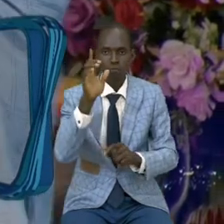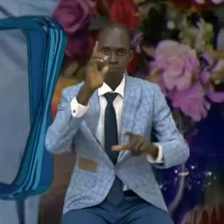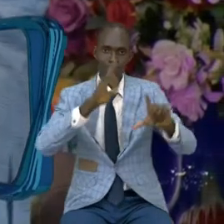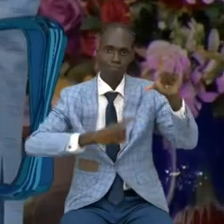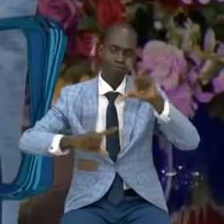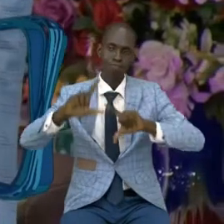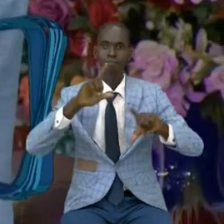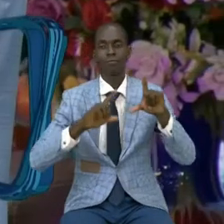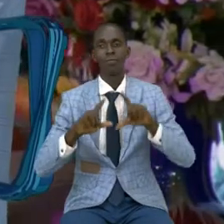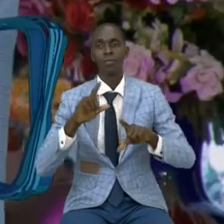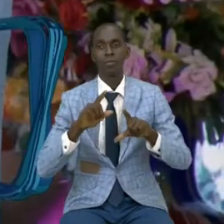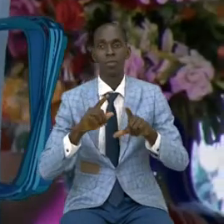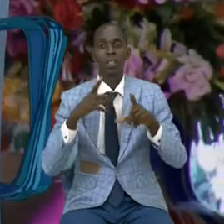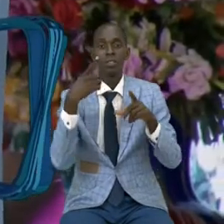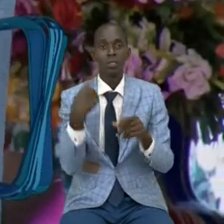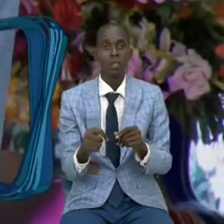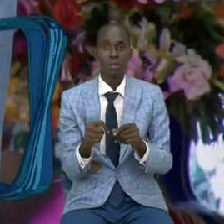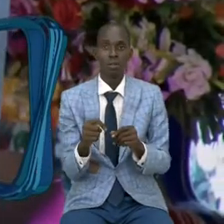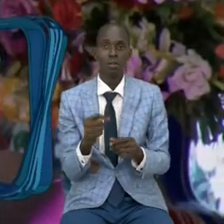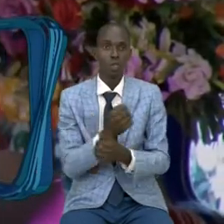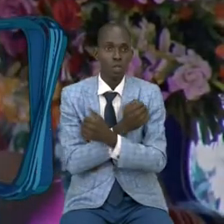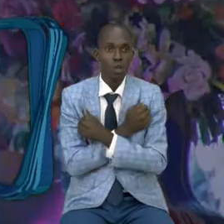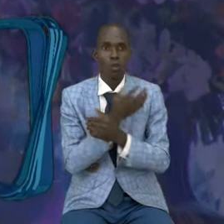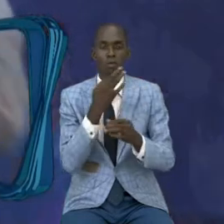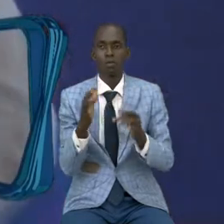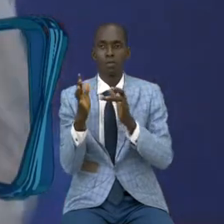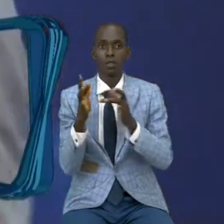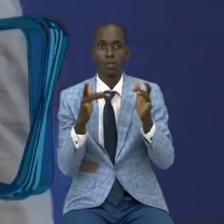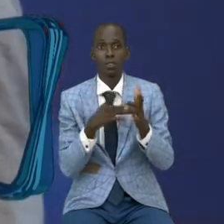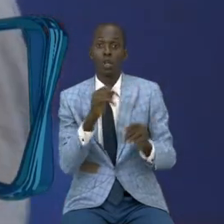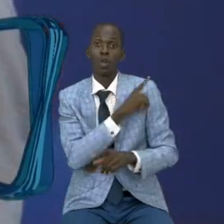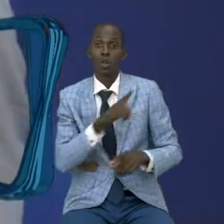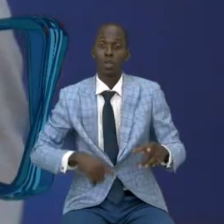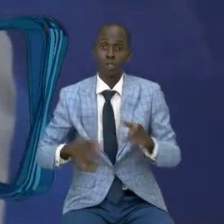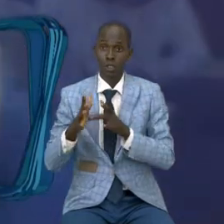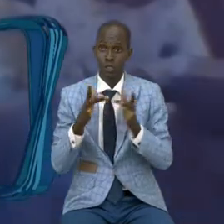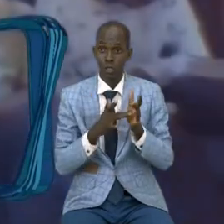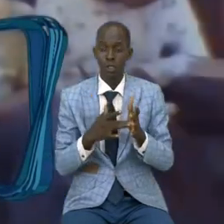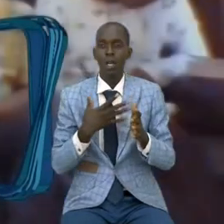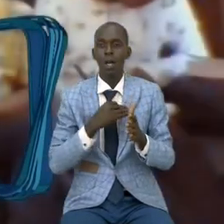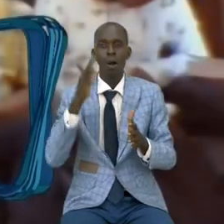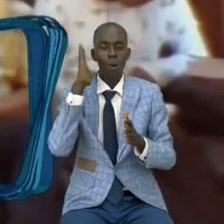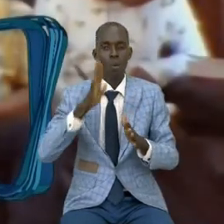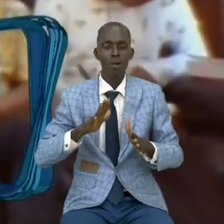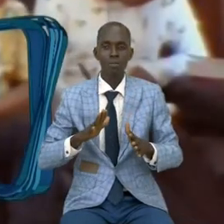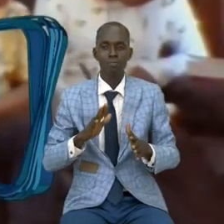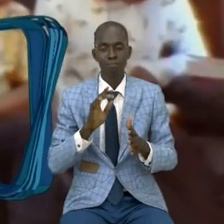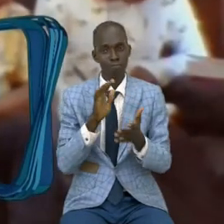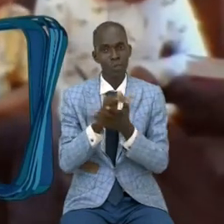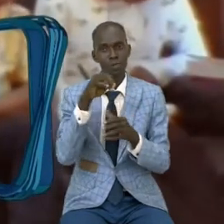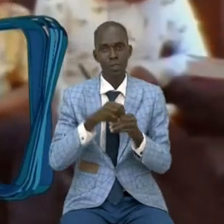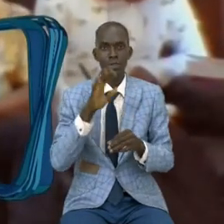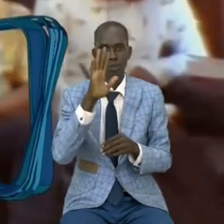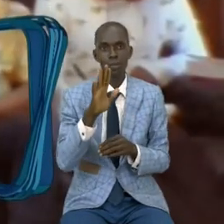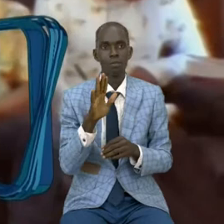the Lord Jesus, and shall believe in thine heart that God raised him